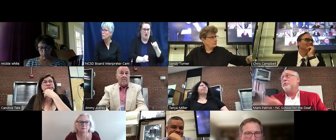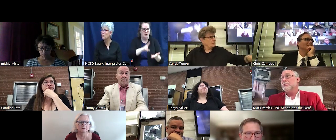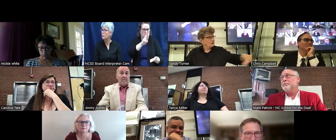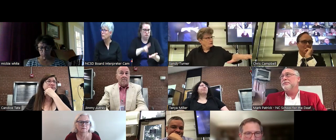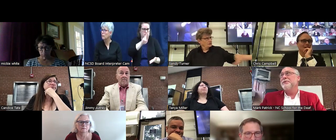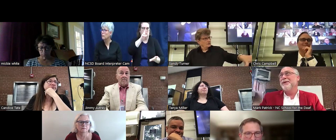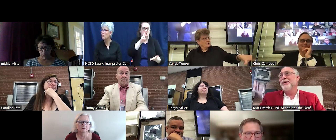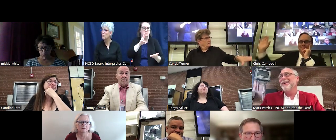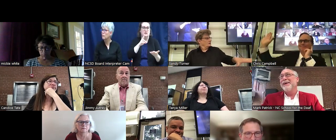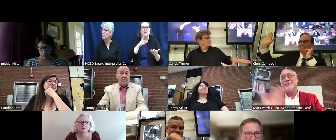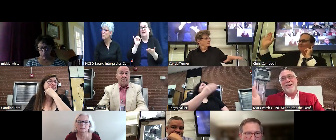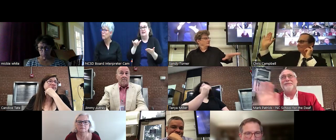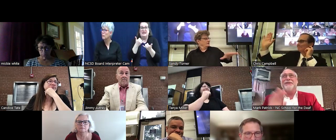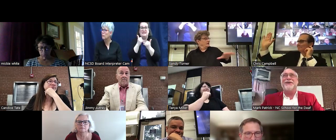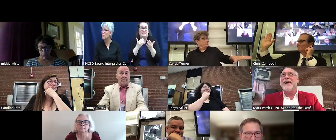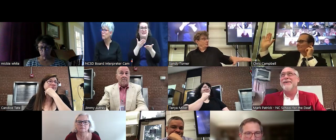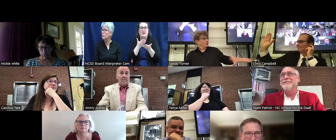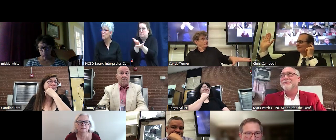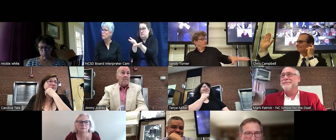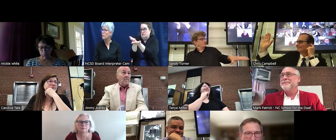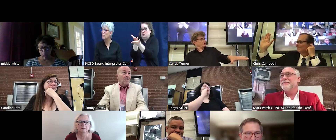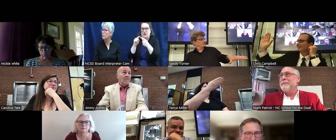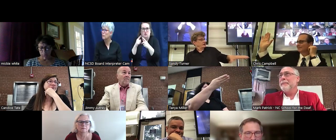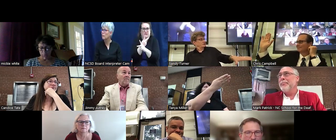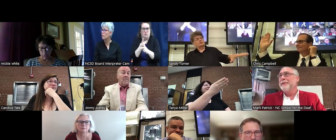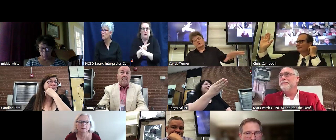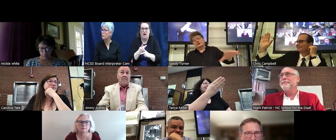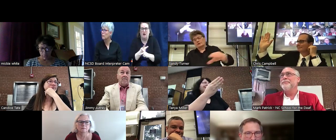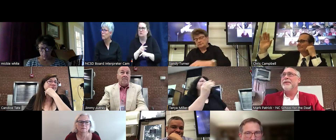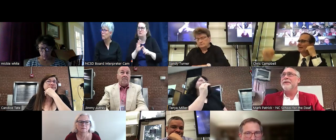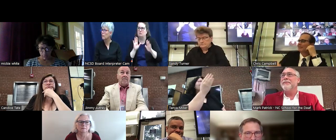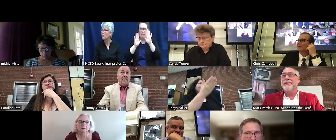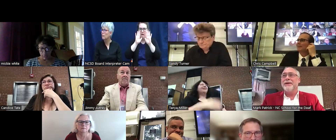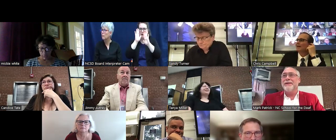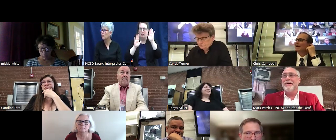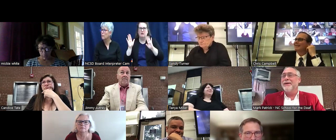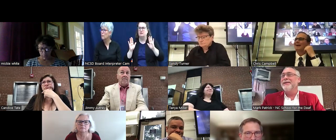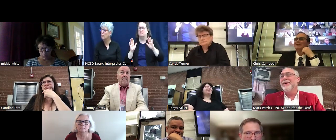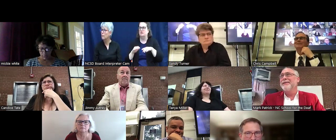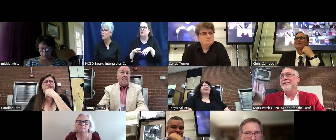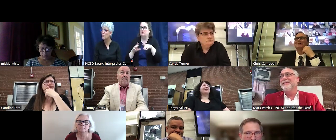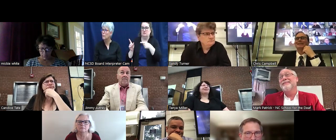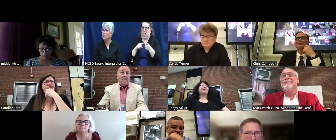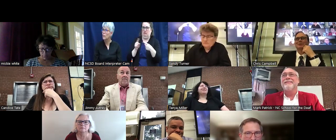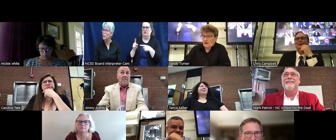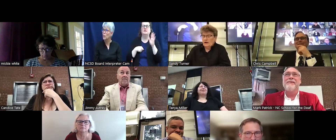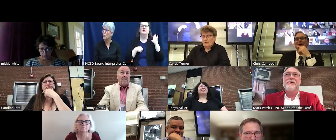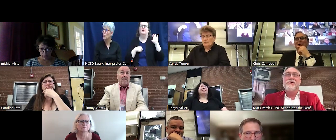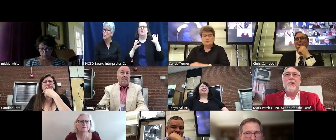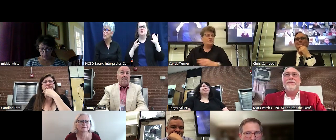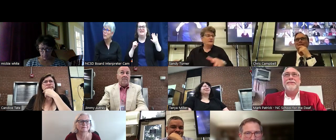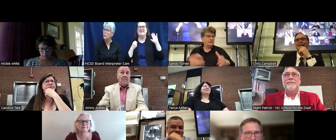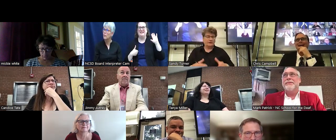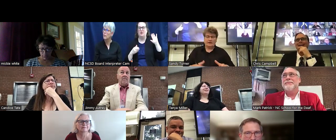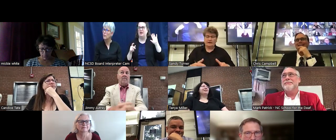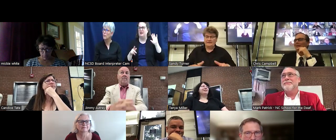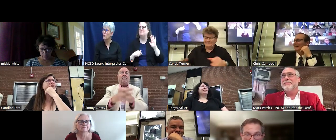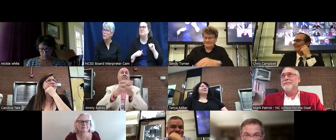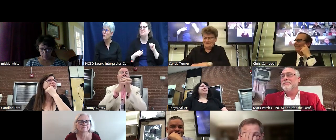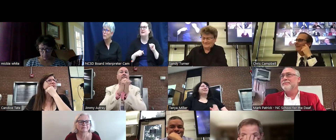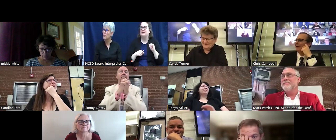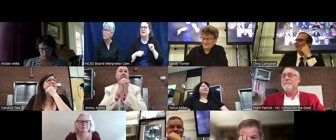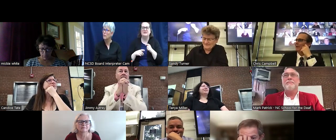still trying to figure out. All of it. Yes. Technical. Okay. Yeah, this is Chris. So, Put a name.